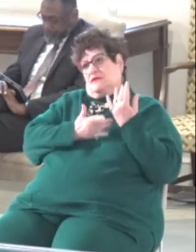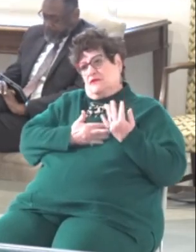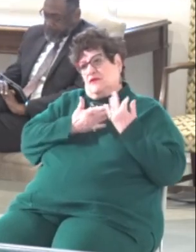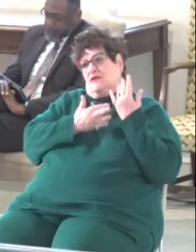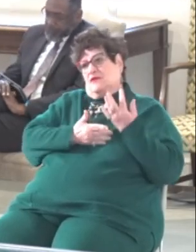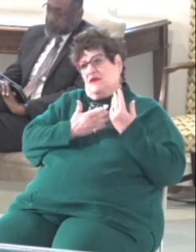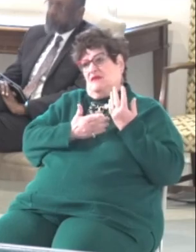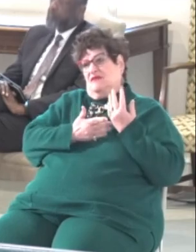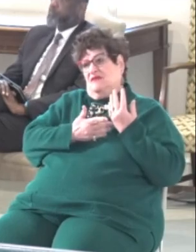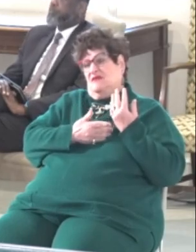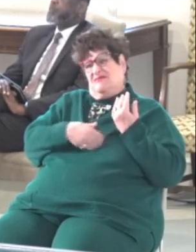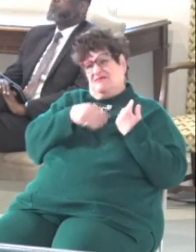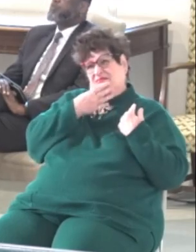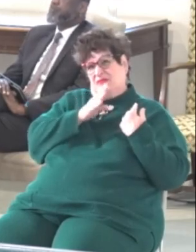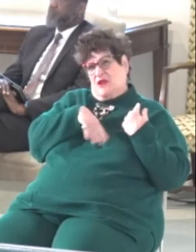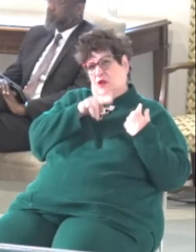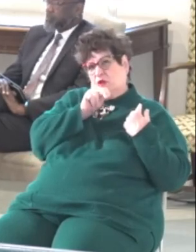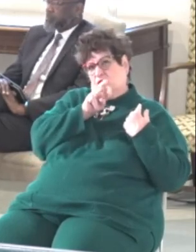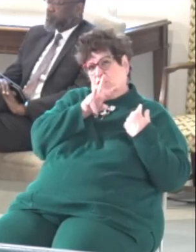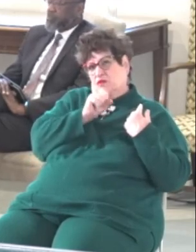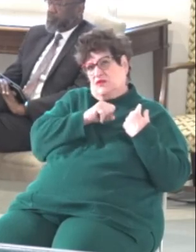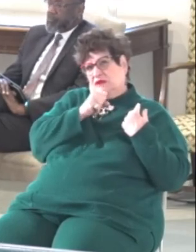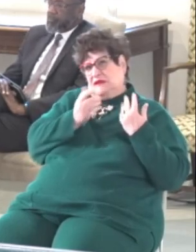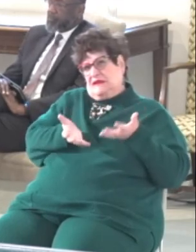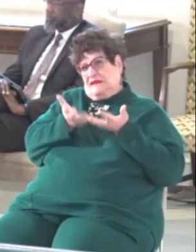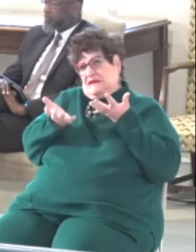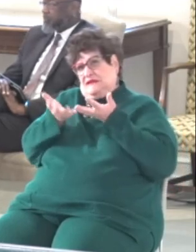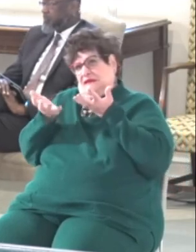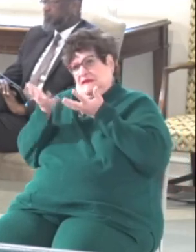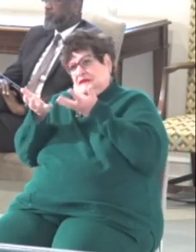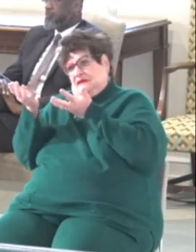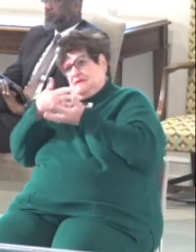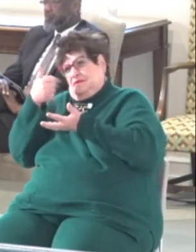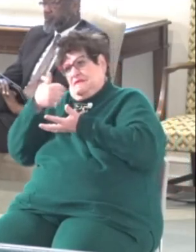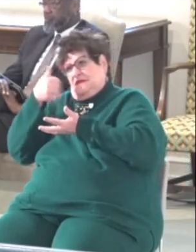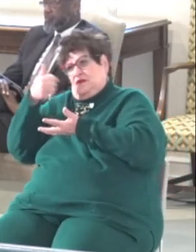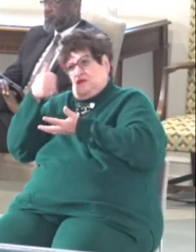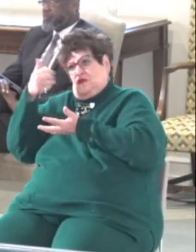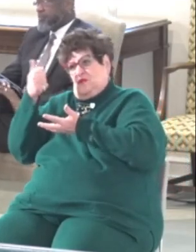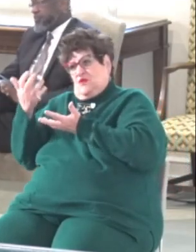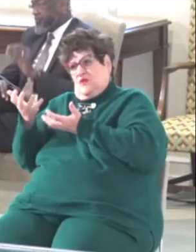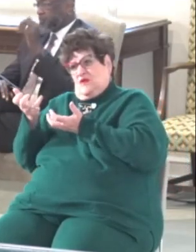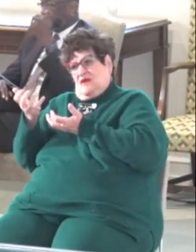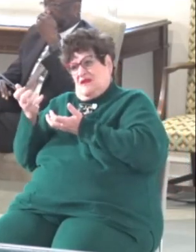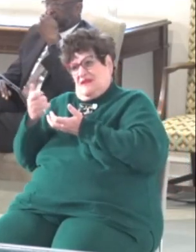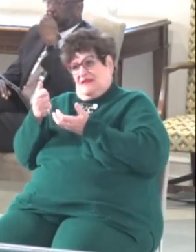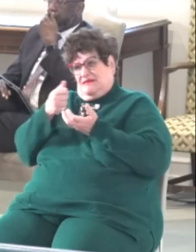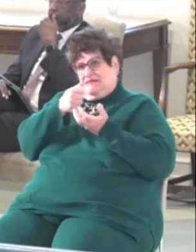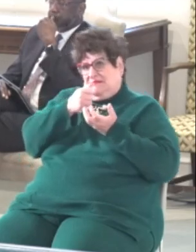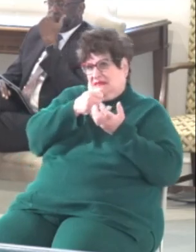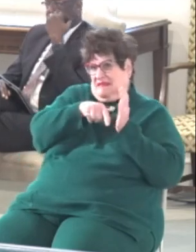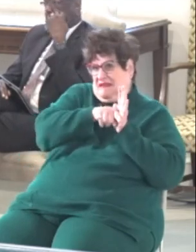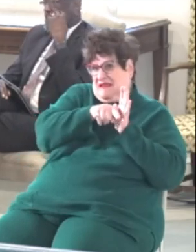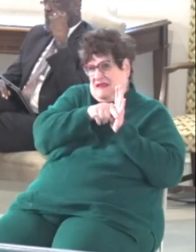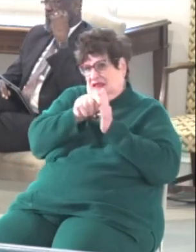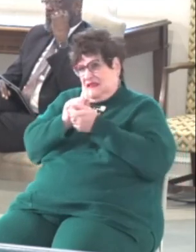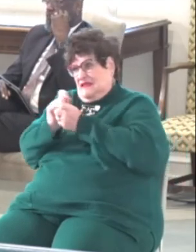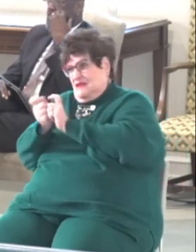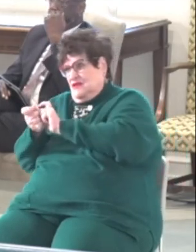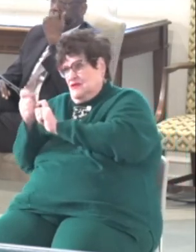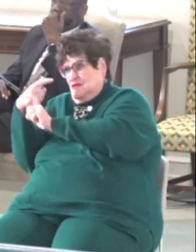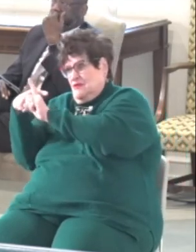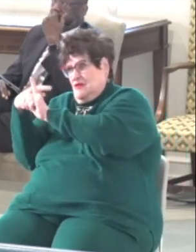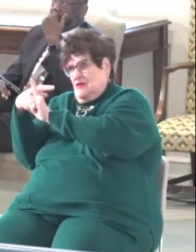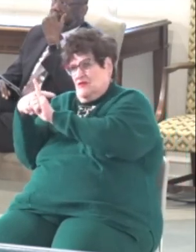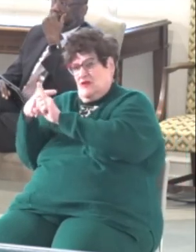bad news to get better. When we look for a new way, when it seems like there is no way, when we